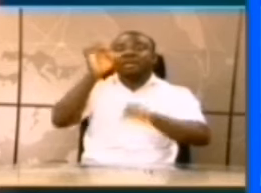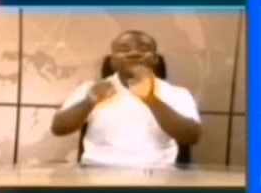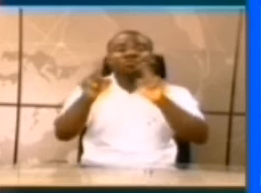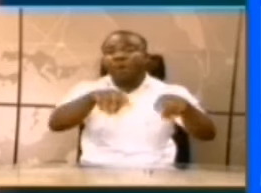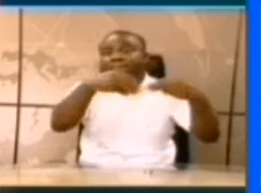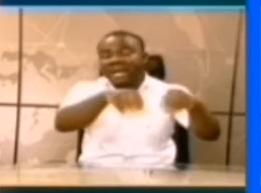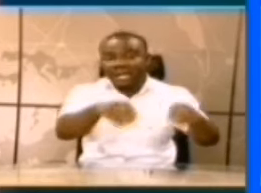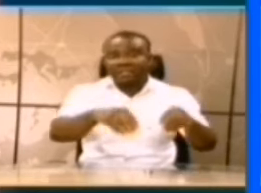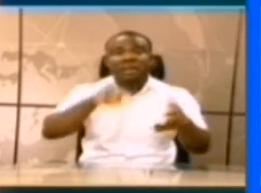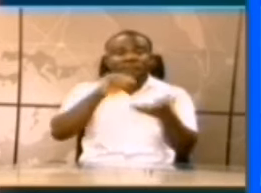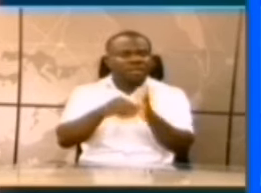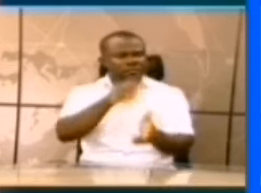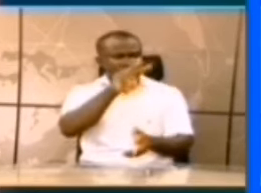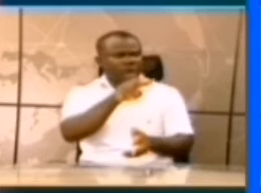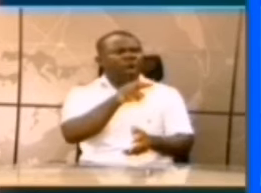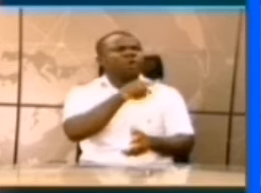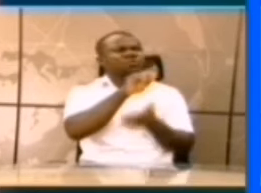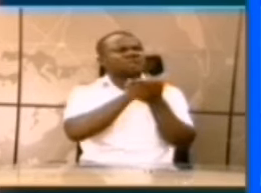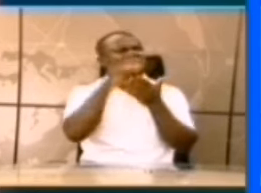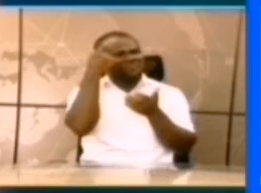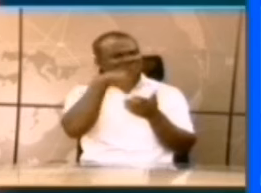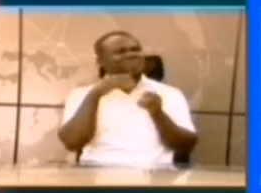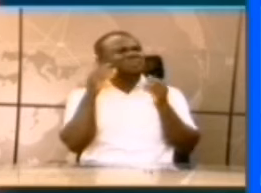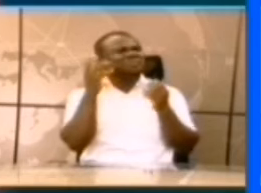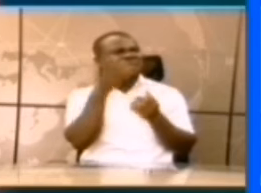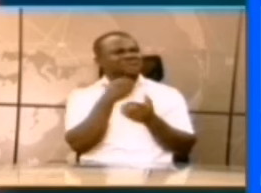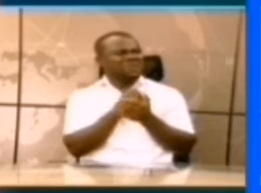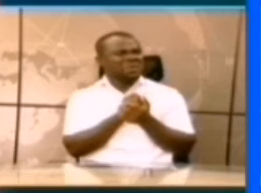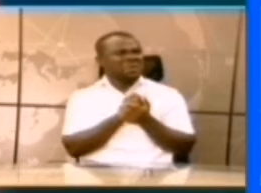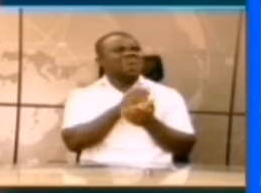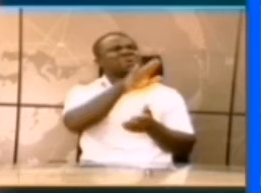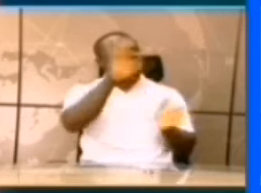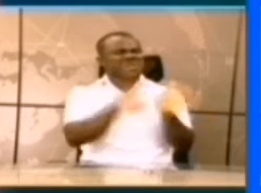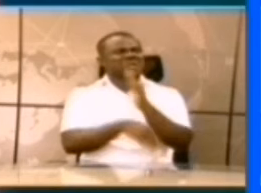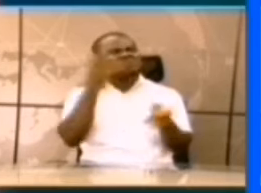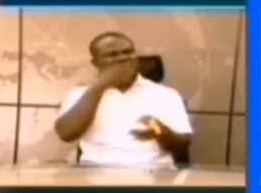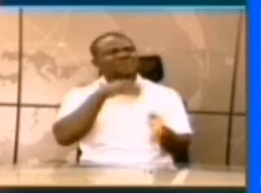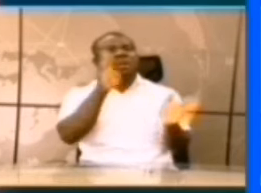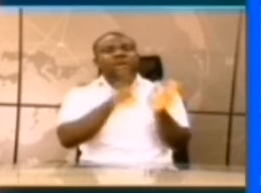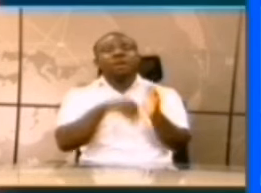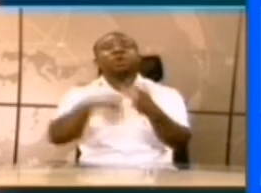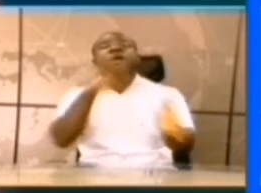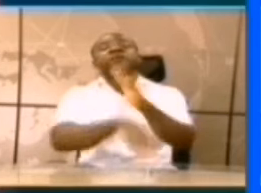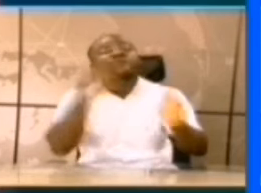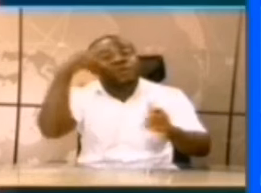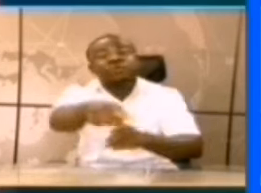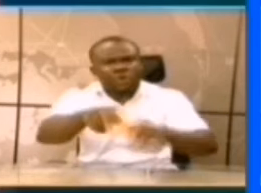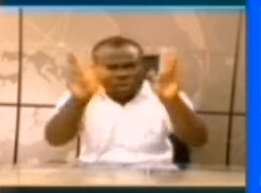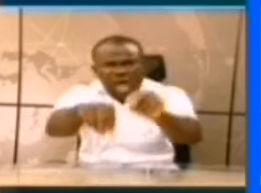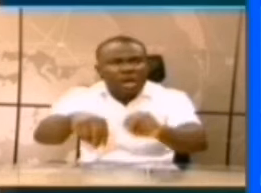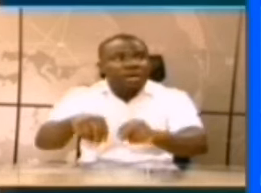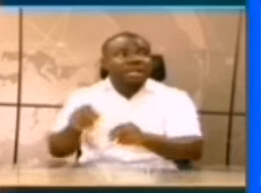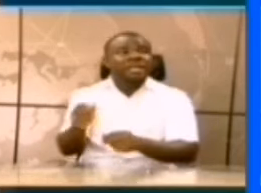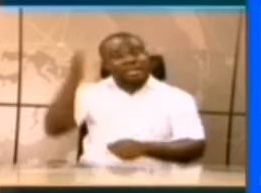Yes, we are room for theater tomorrow. the idea we are crazy, Kubasi. Lawyer for the